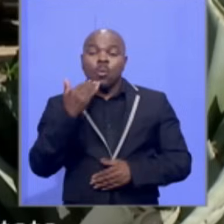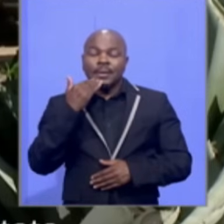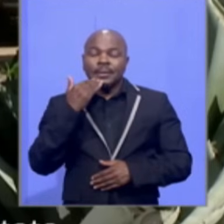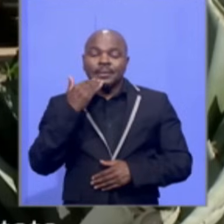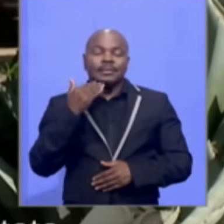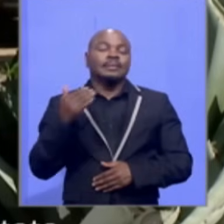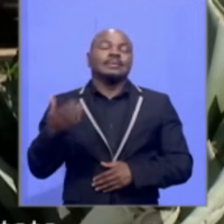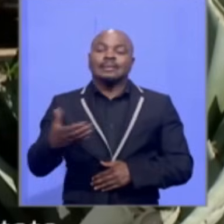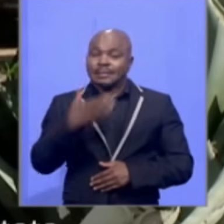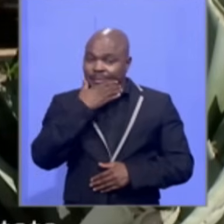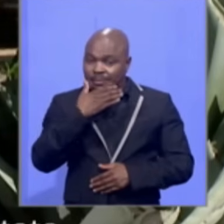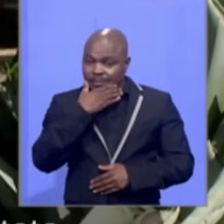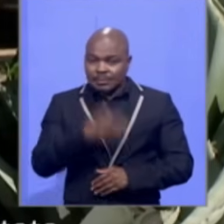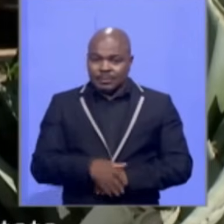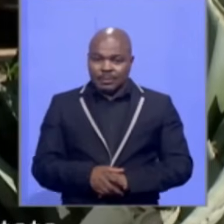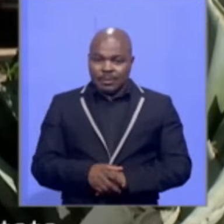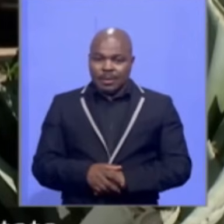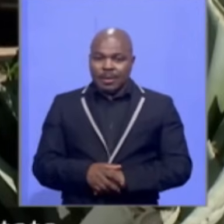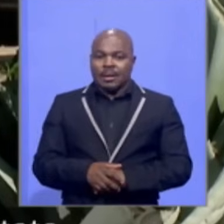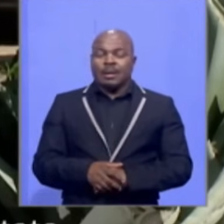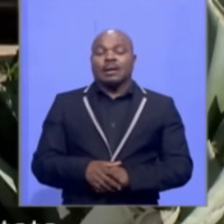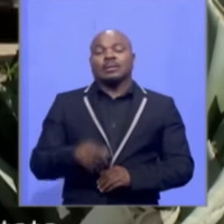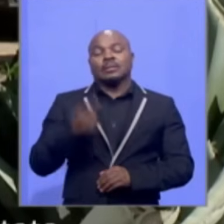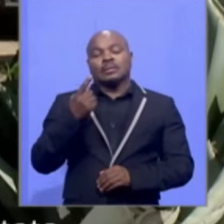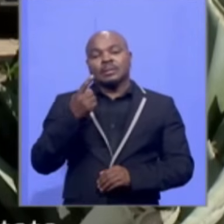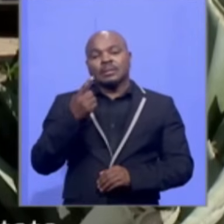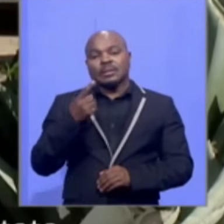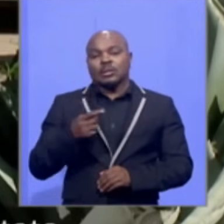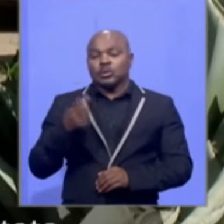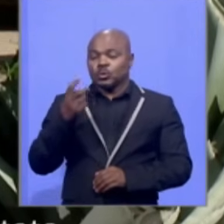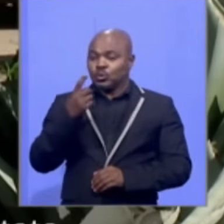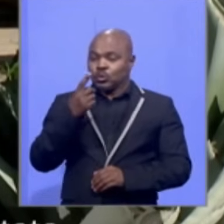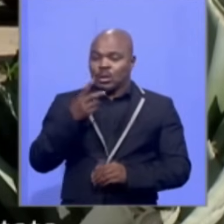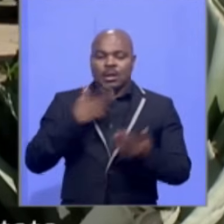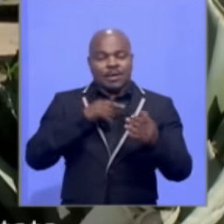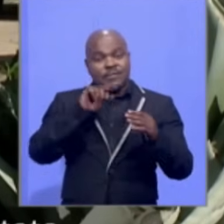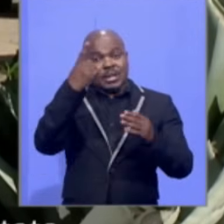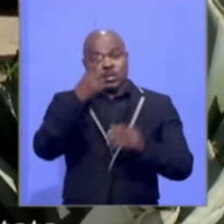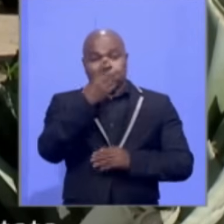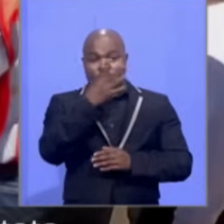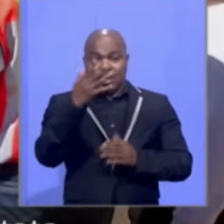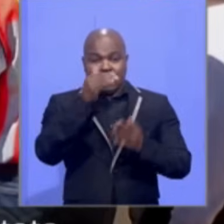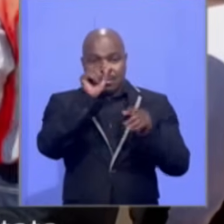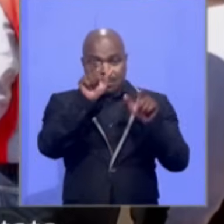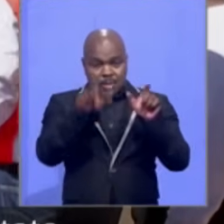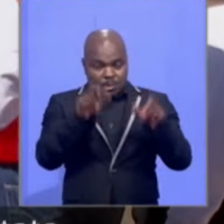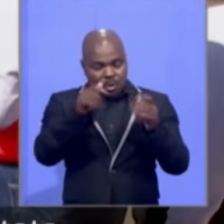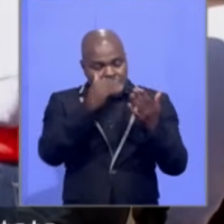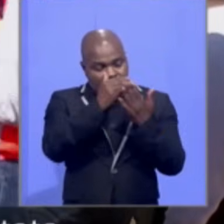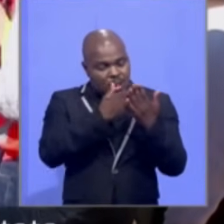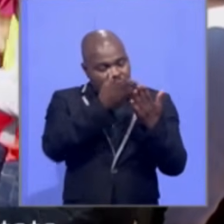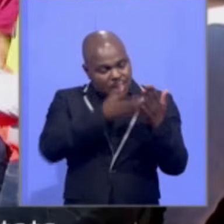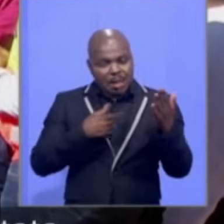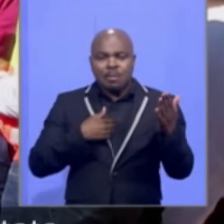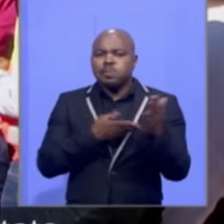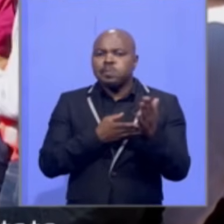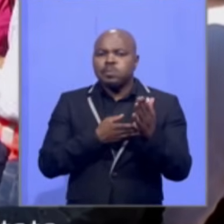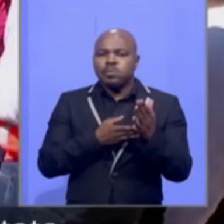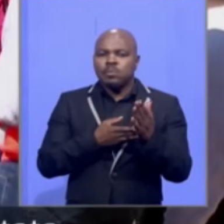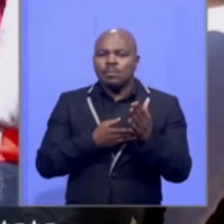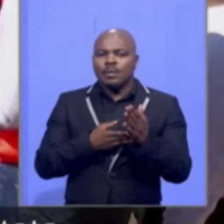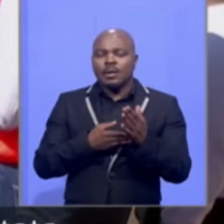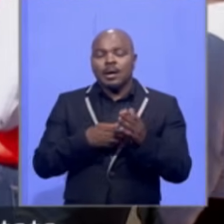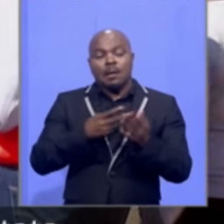nako ene ba fetsa 20 ke le mo the first 25 ya batho ba ile hore bana ba kentswe mo nthong eo. Moengineer wa projeke